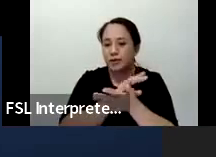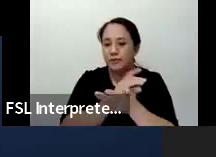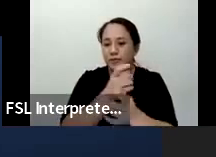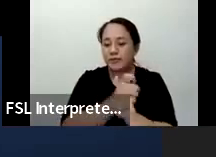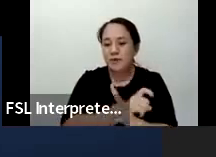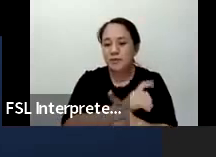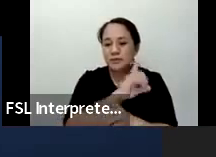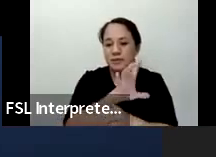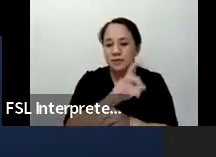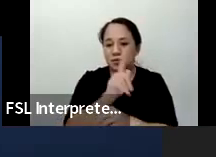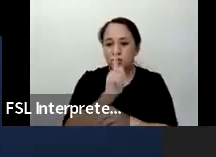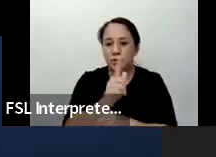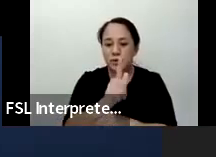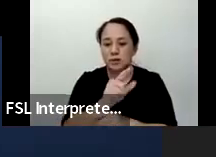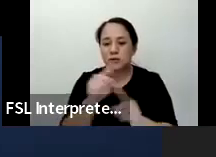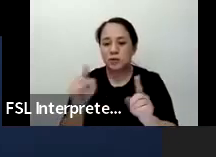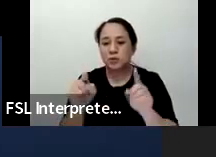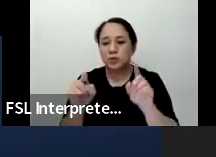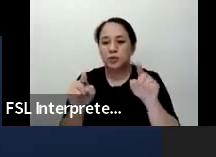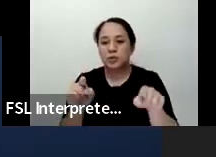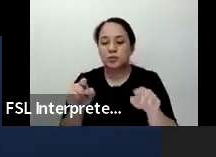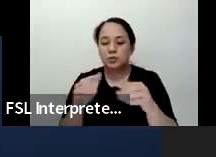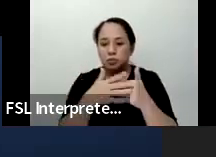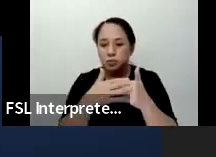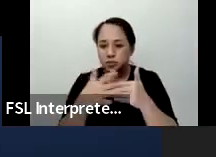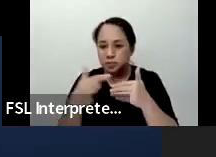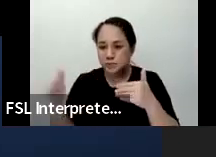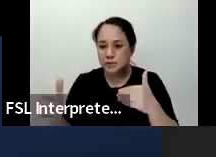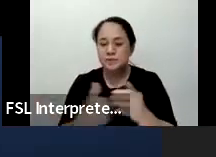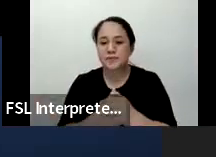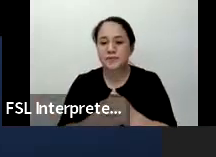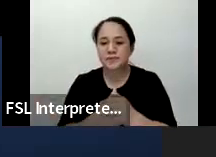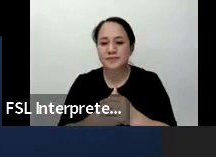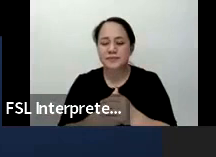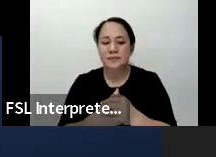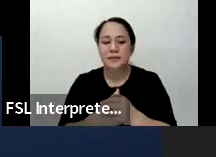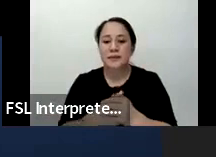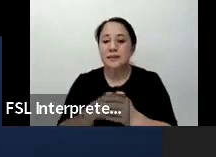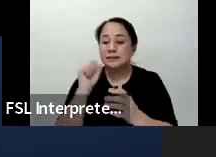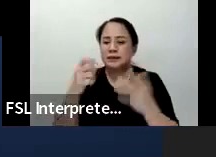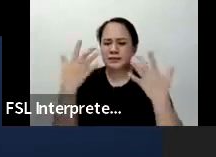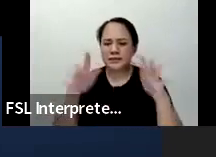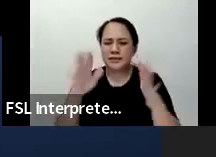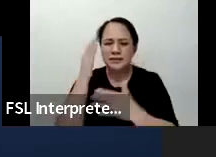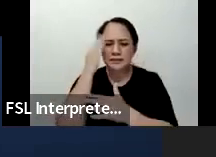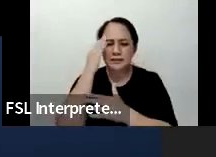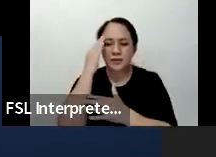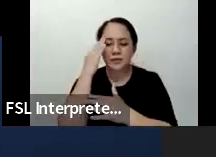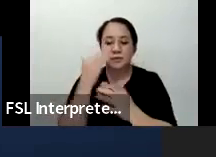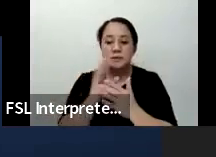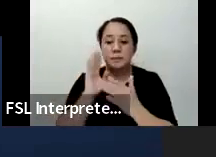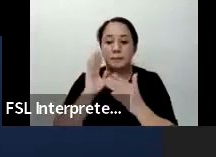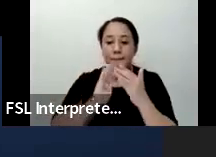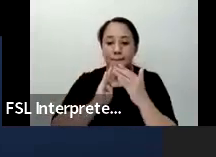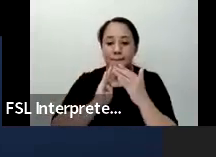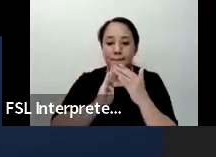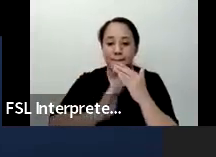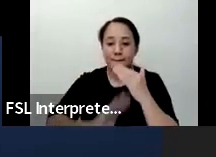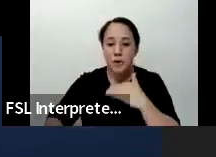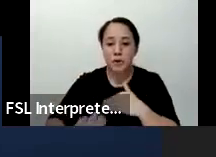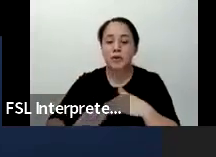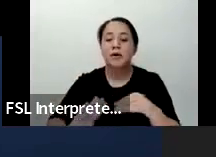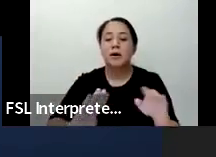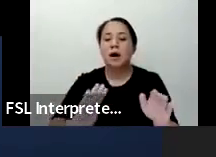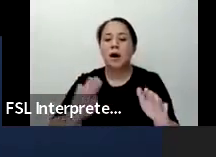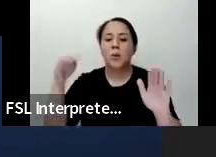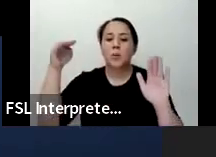December 2020 and onwards. Okay? And yes, we know that the births are slowly